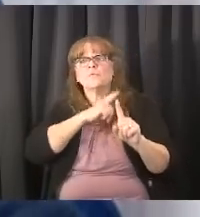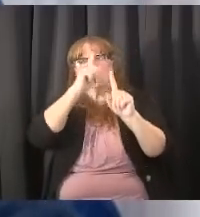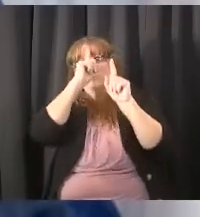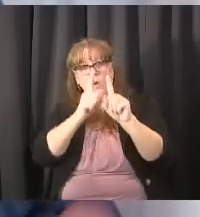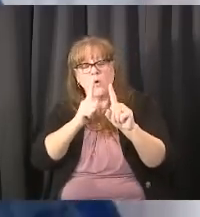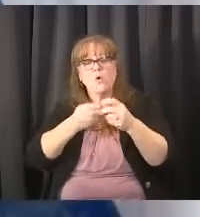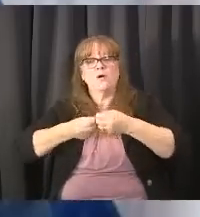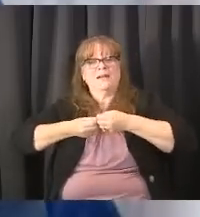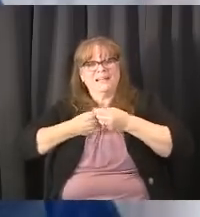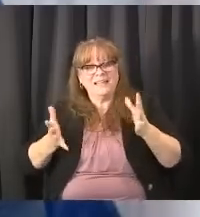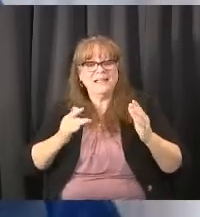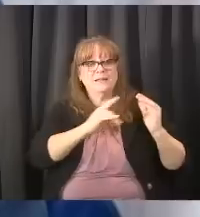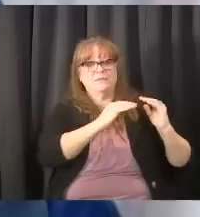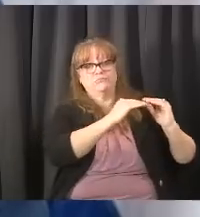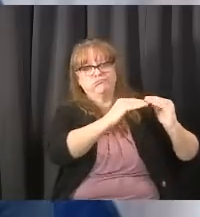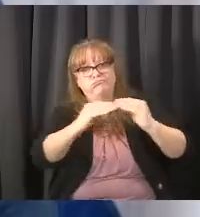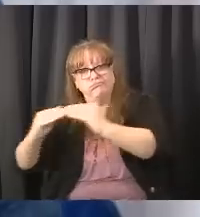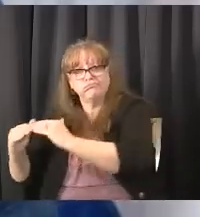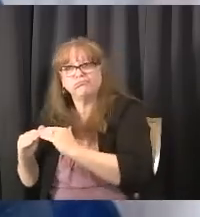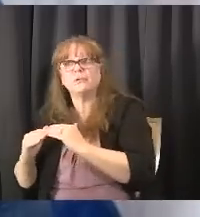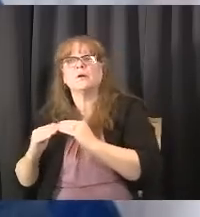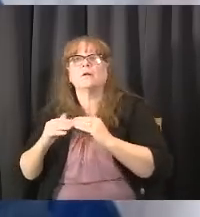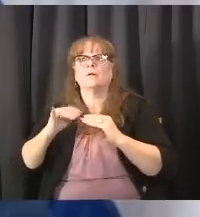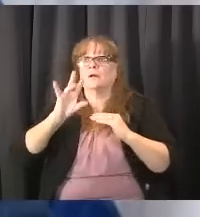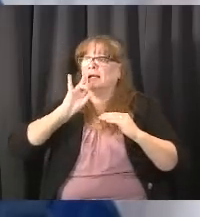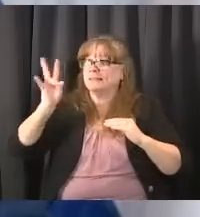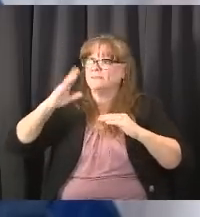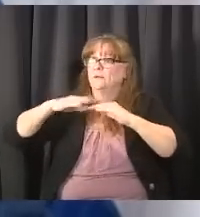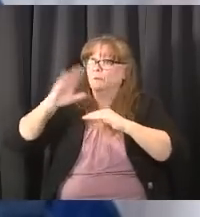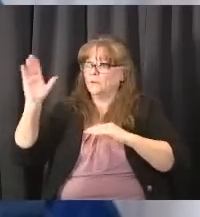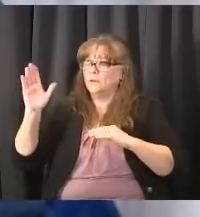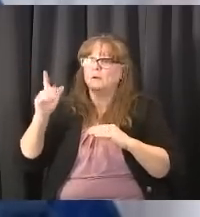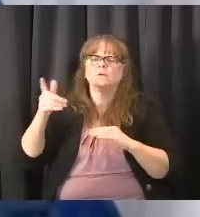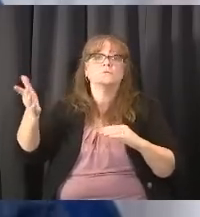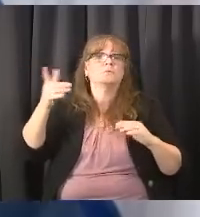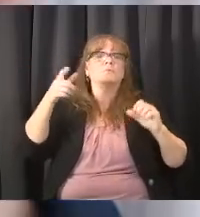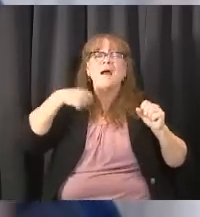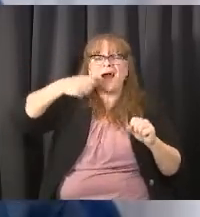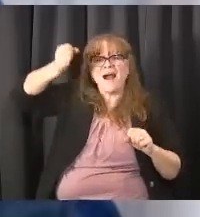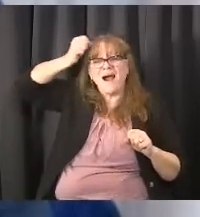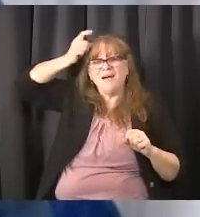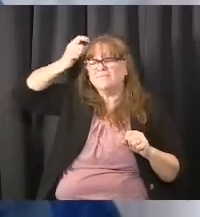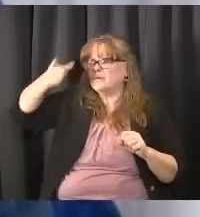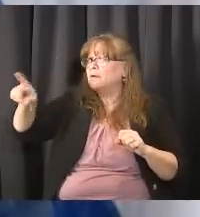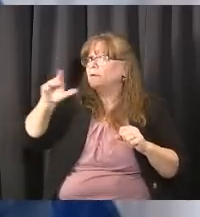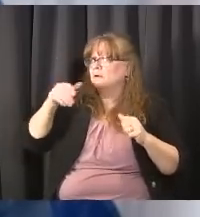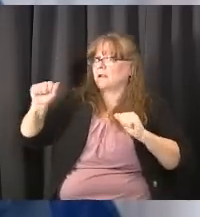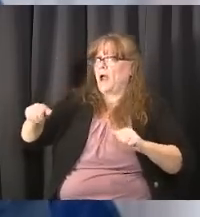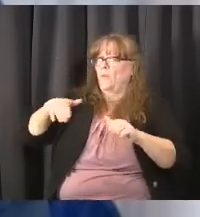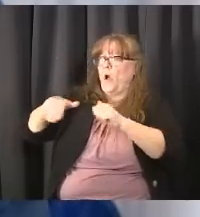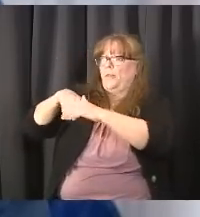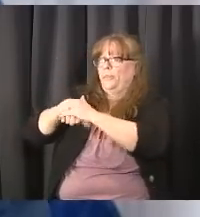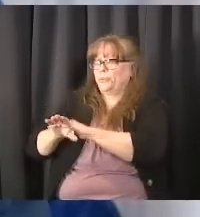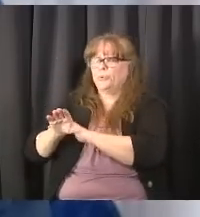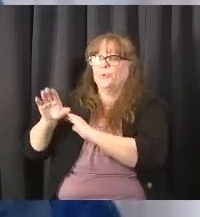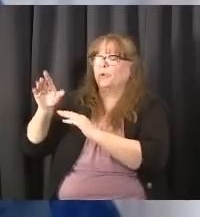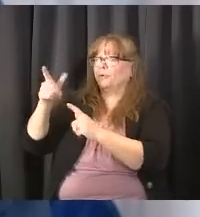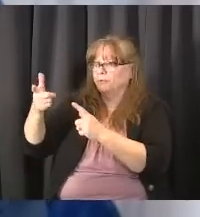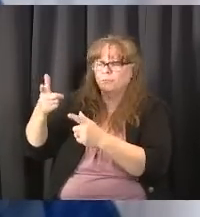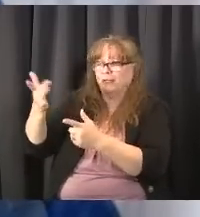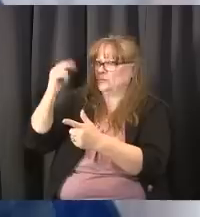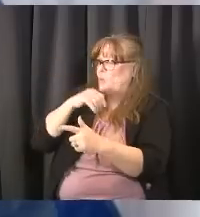them at the stand-up clinics and others. But that's a lower probability way of making sure that you have access to the dose you need,